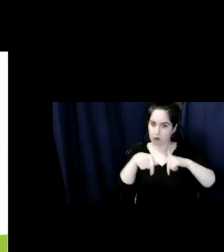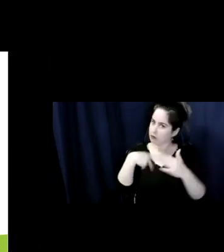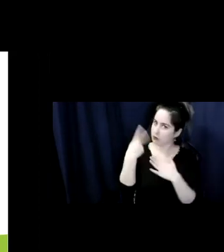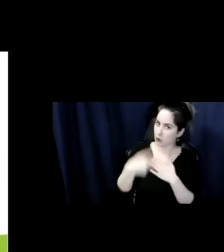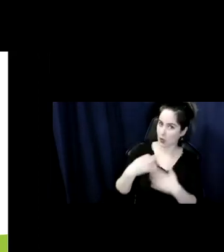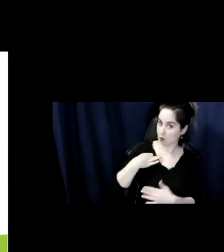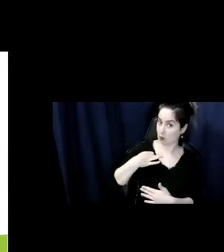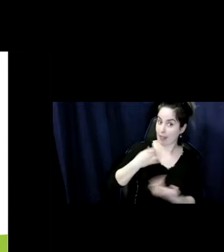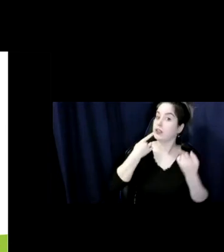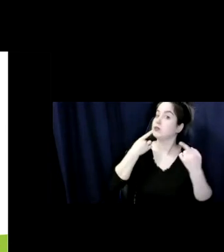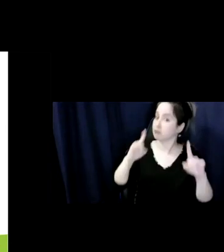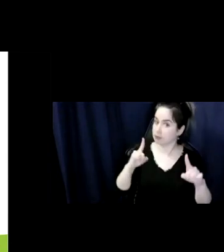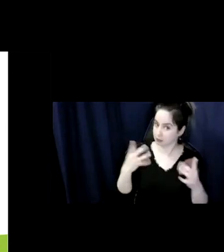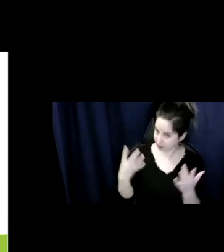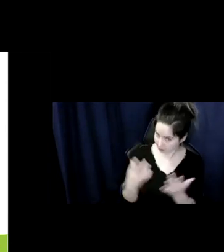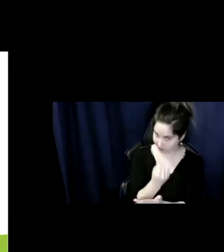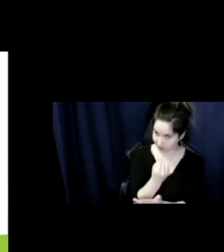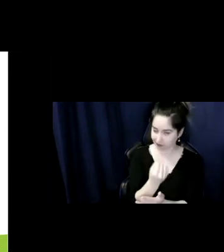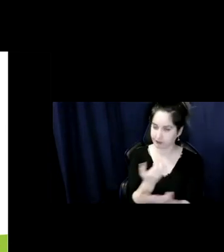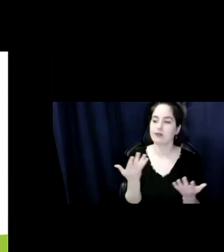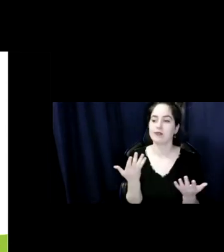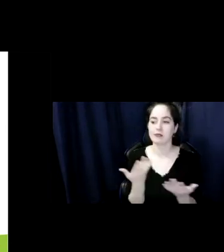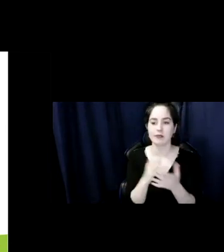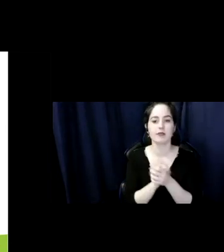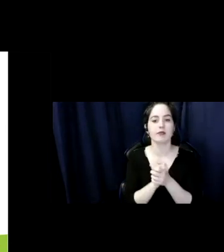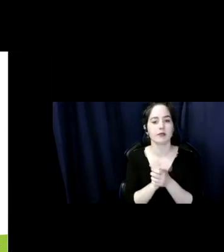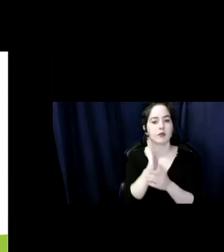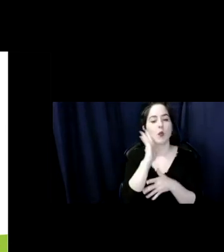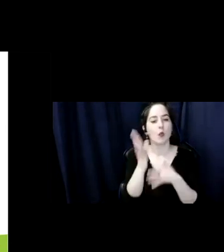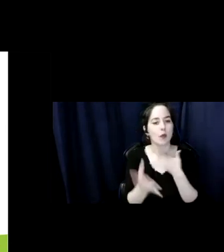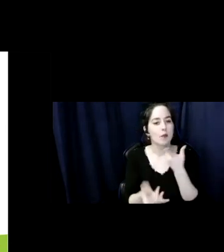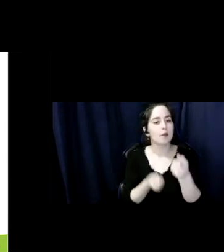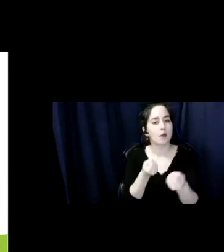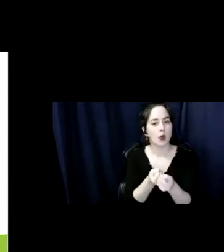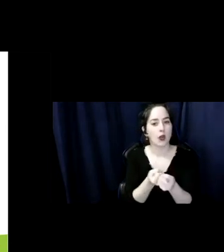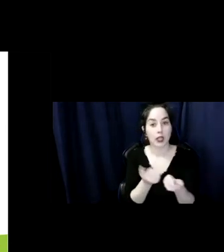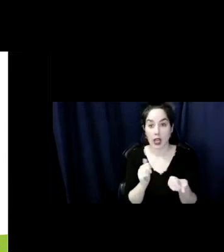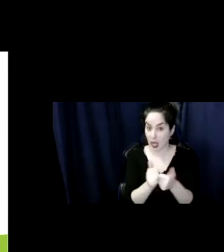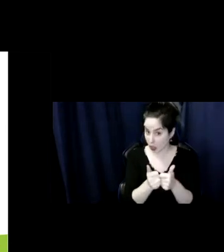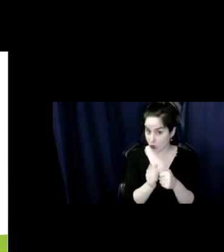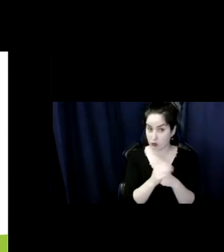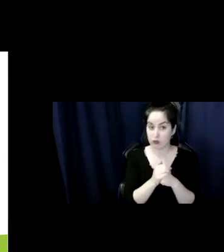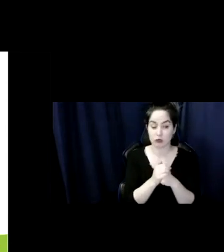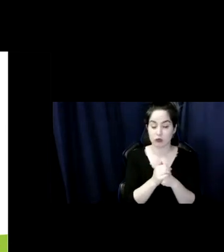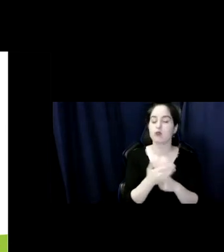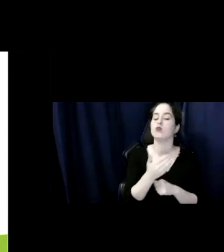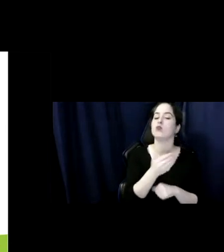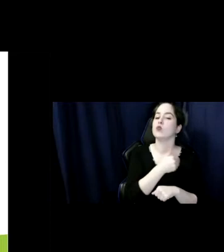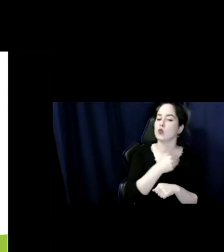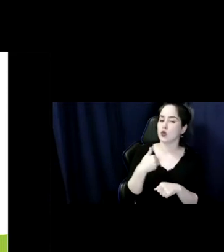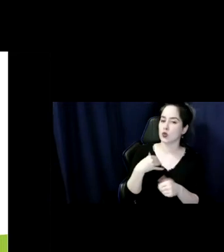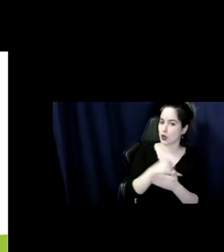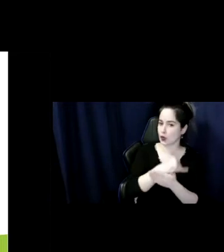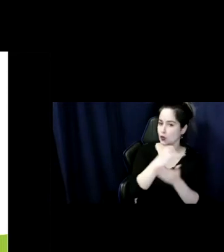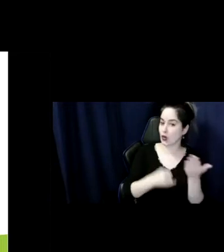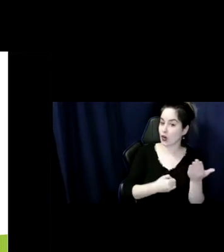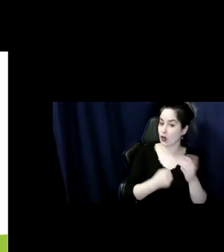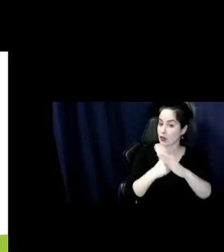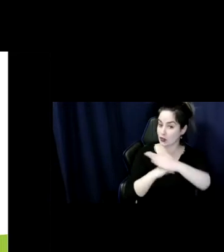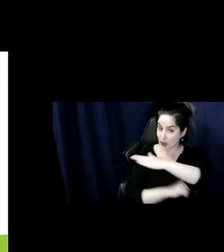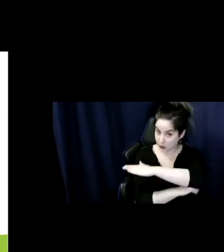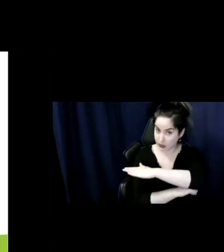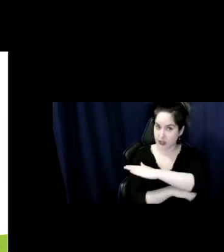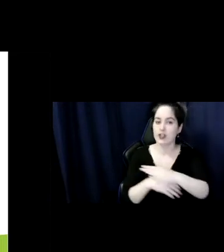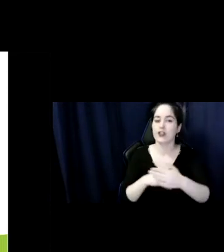it, you will be supported through the Toronto Arts Foundation's Arts in the Parks initiative.